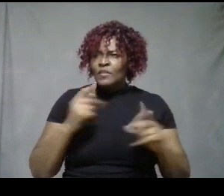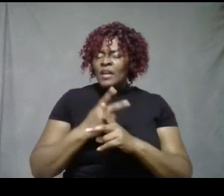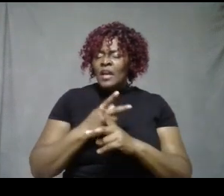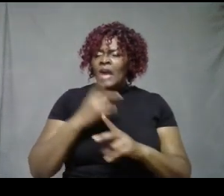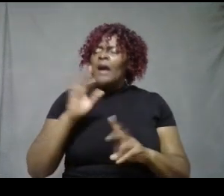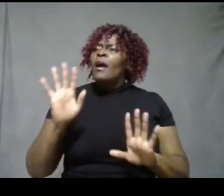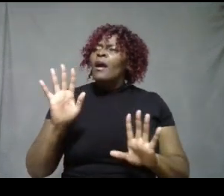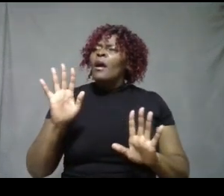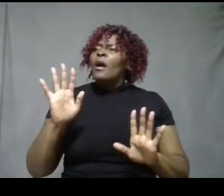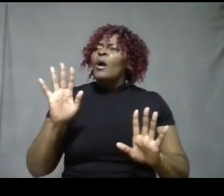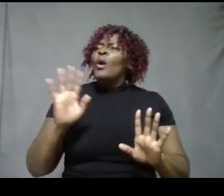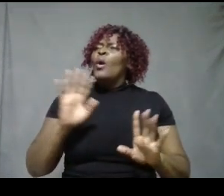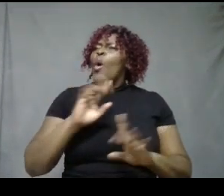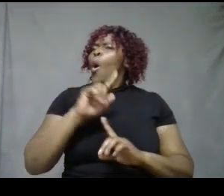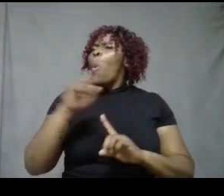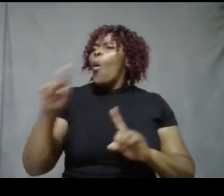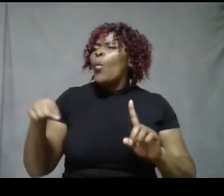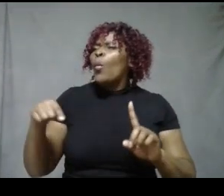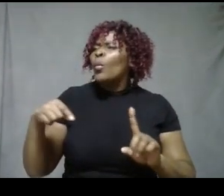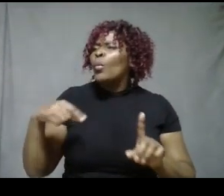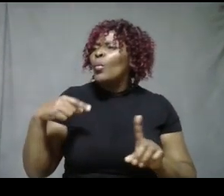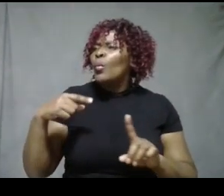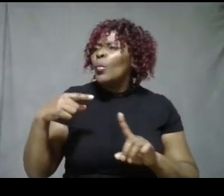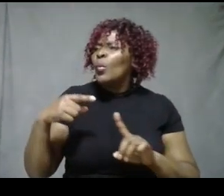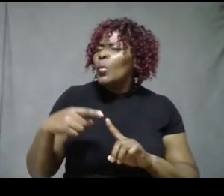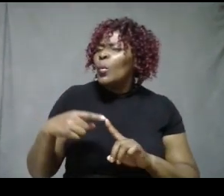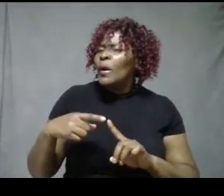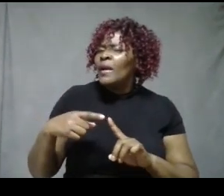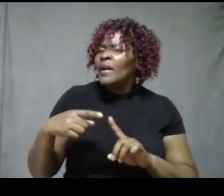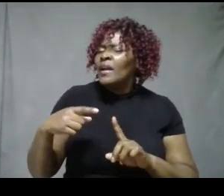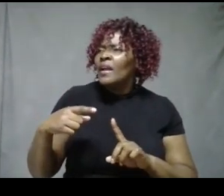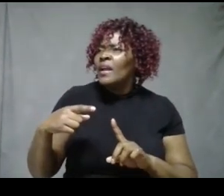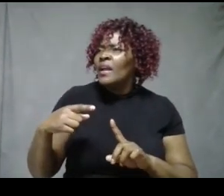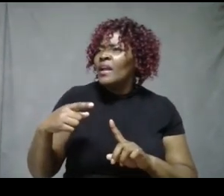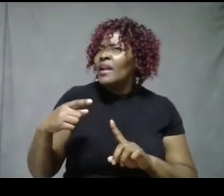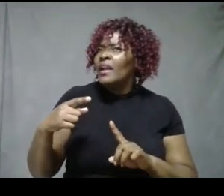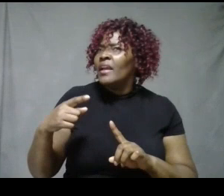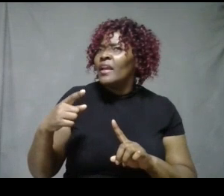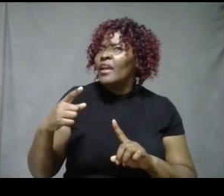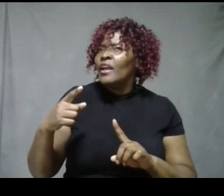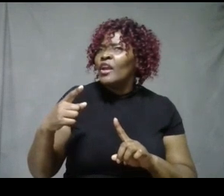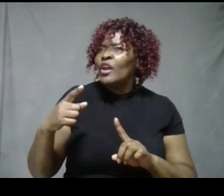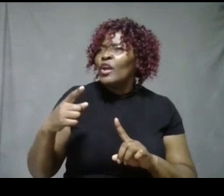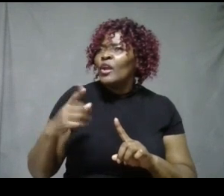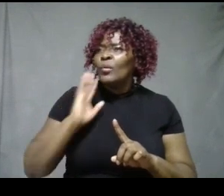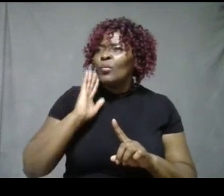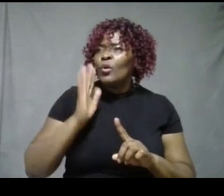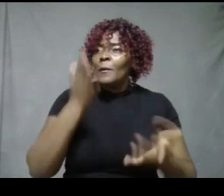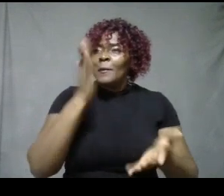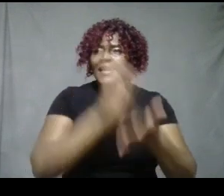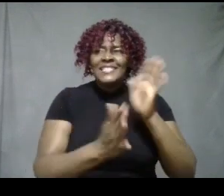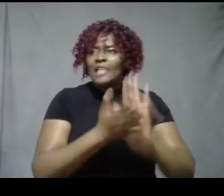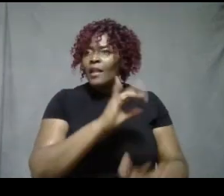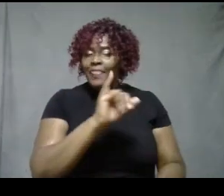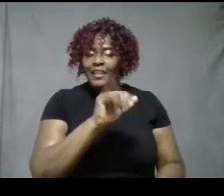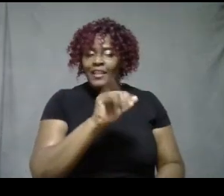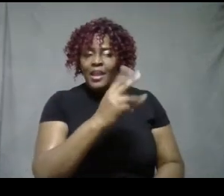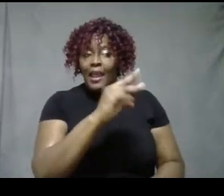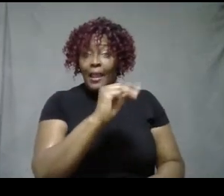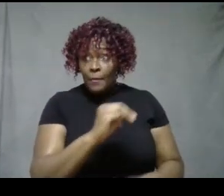we no longer have to deal with JKM? Is after we agree